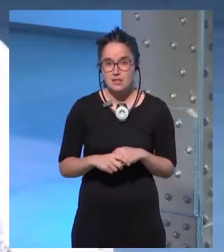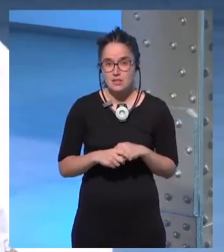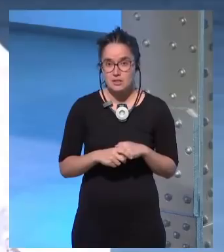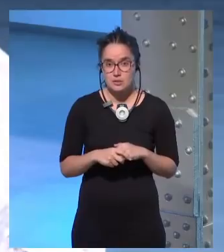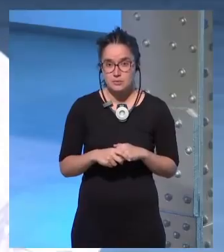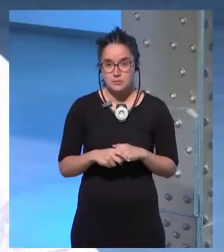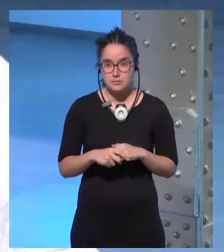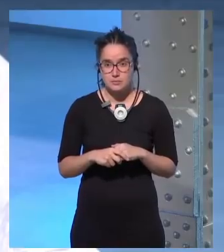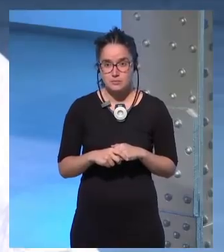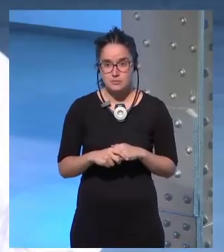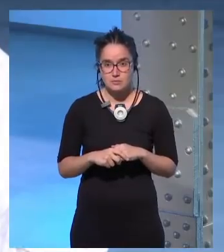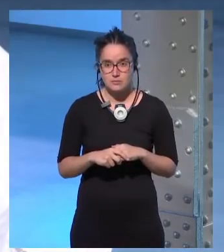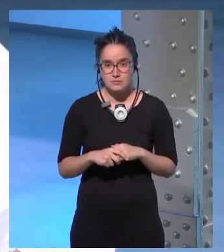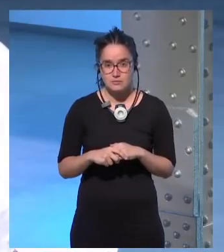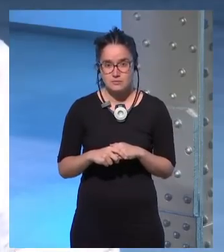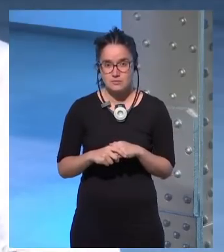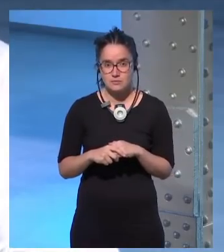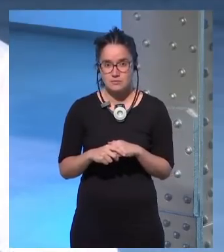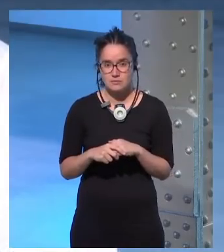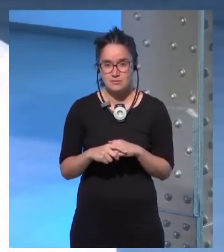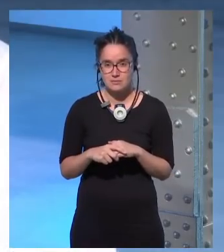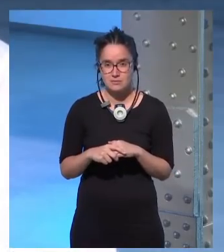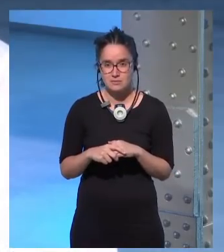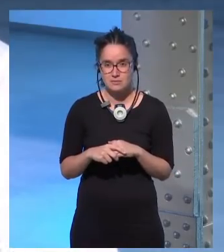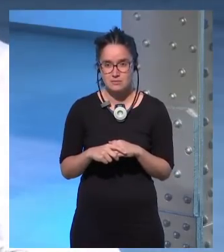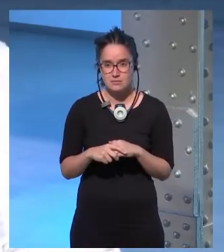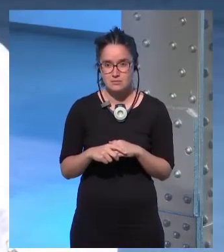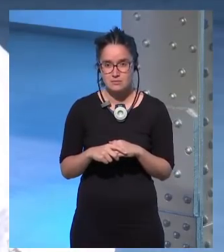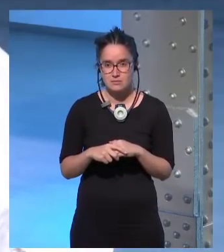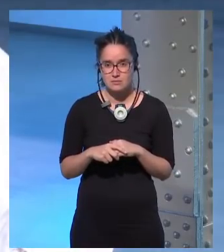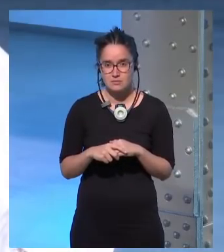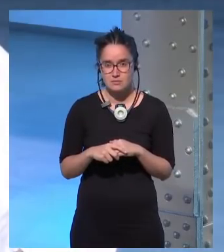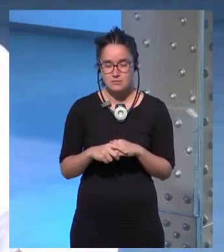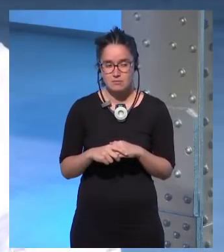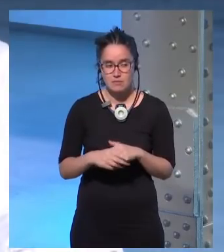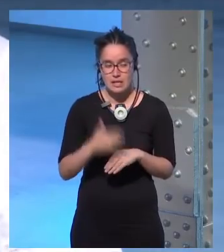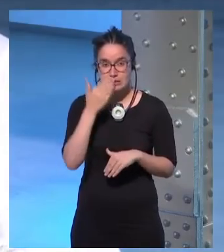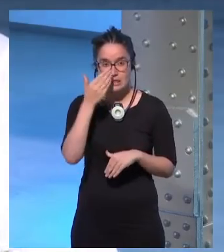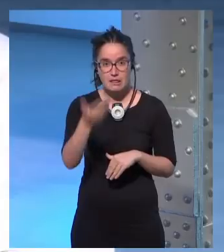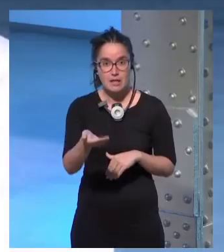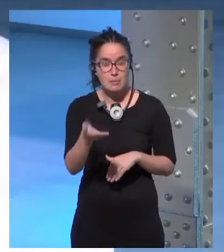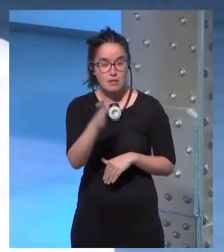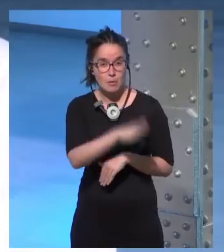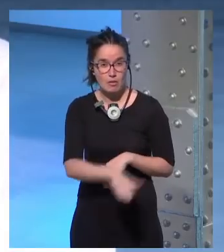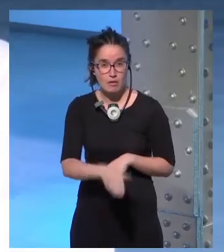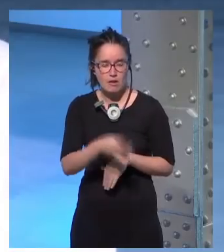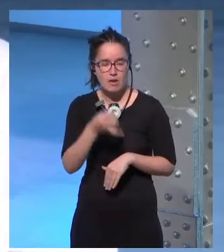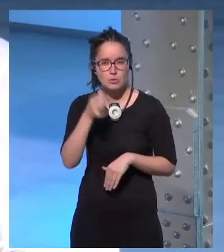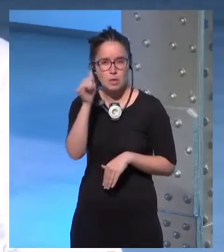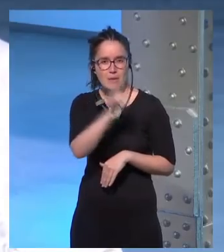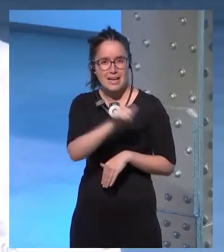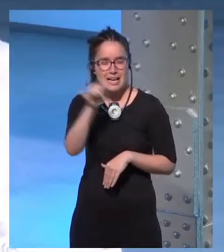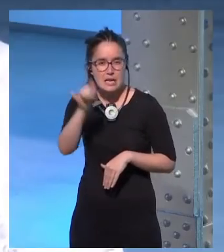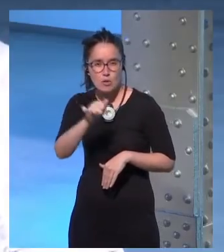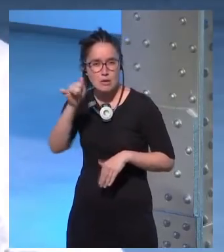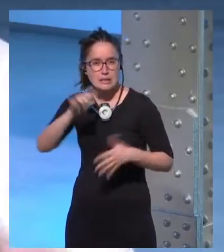I watched a lot of post-apocalyptic movies like Mad Max as a child. That's the easiest